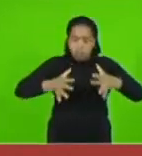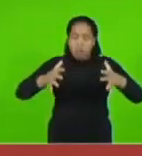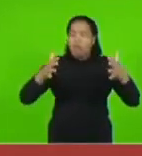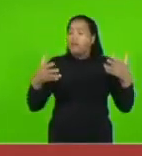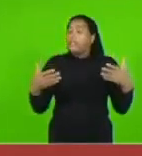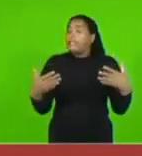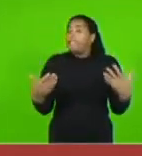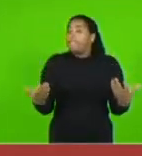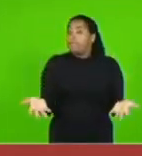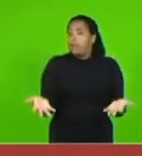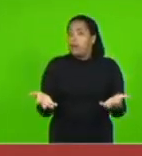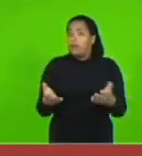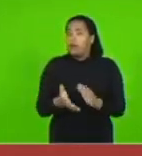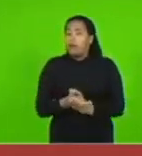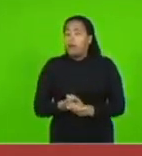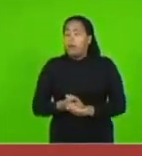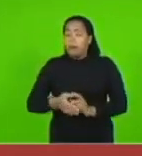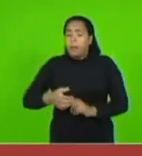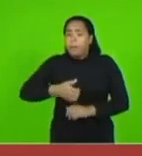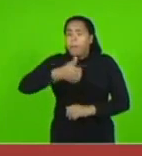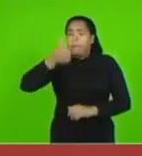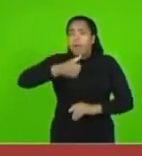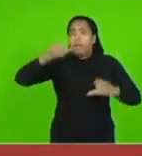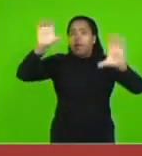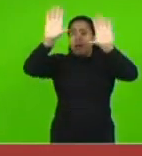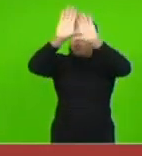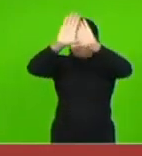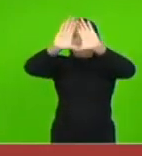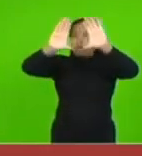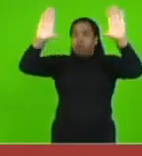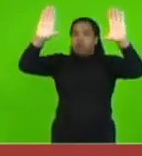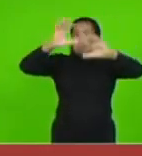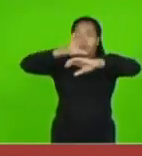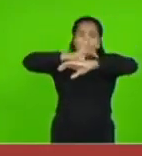that the heavenly bodies are going to be shaken. The potentials,